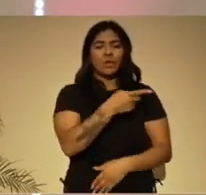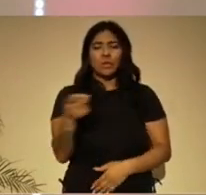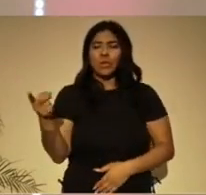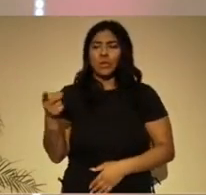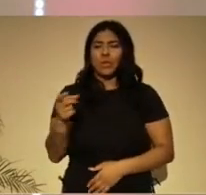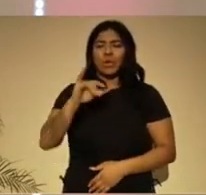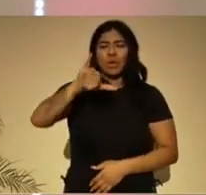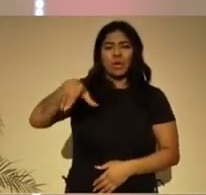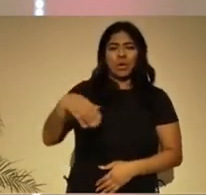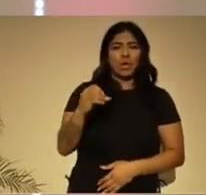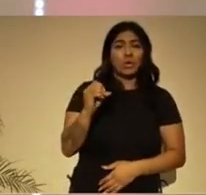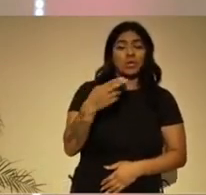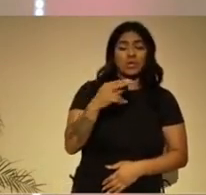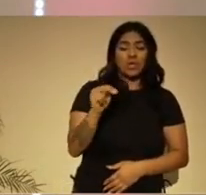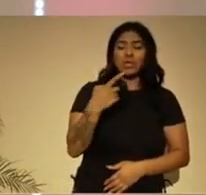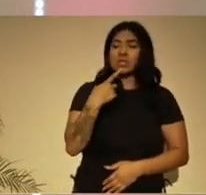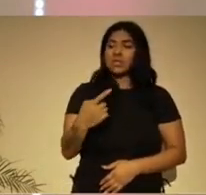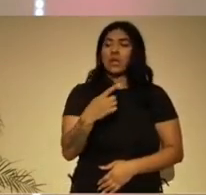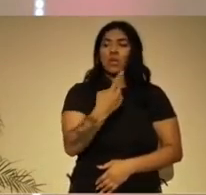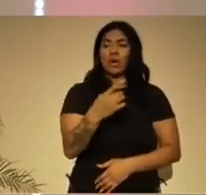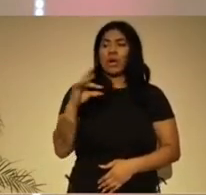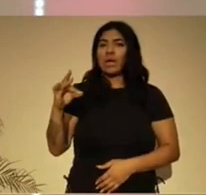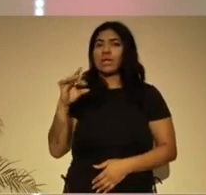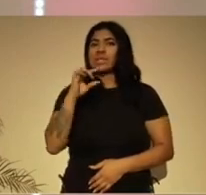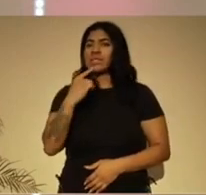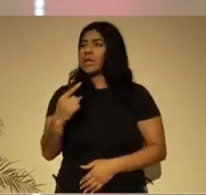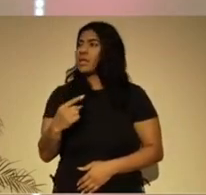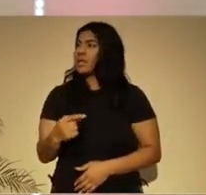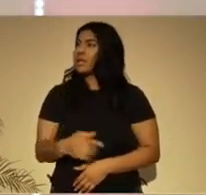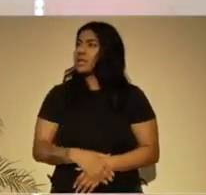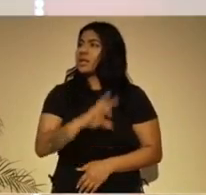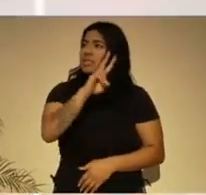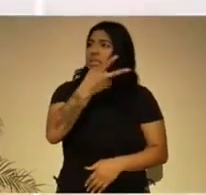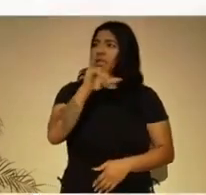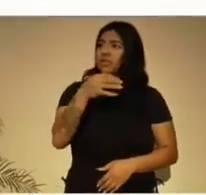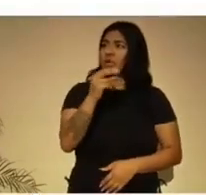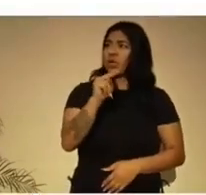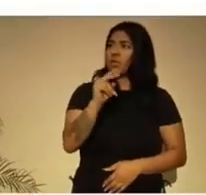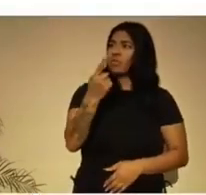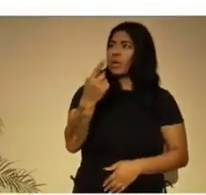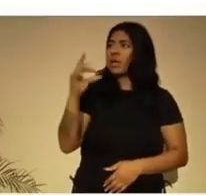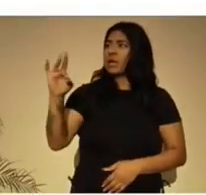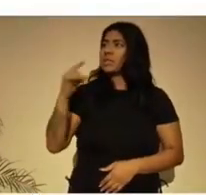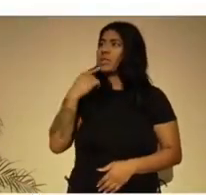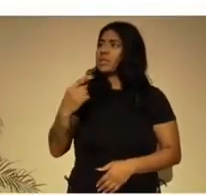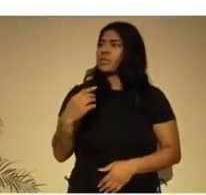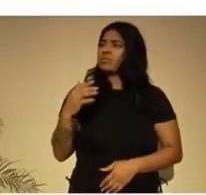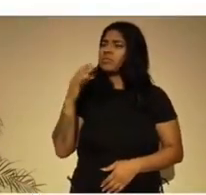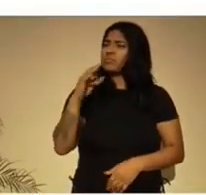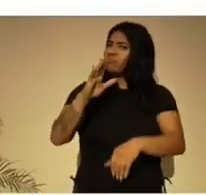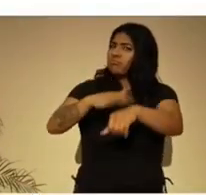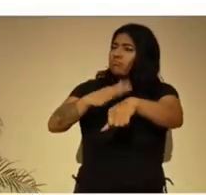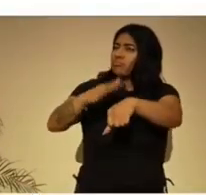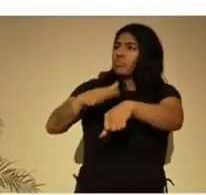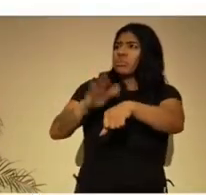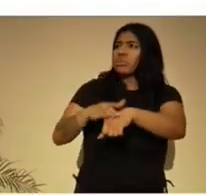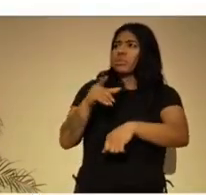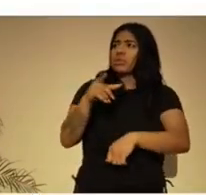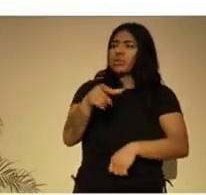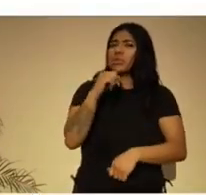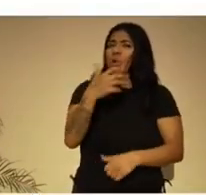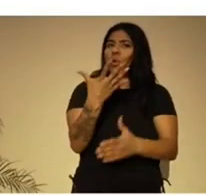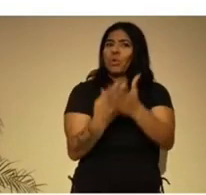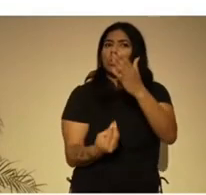John says in 2 John 1:8, he says, watch out that you do not lose what we have worked so hard to achieve.